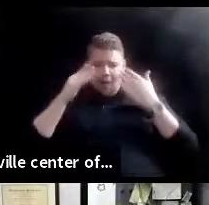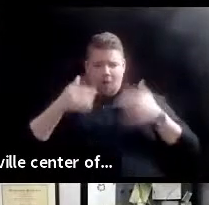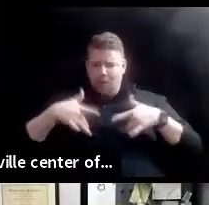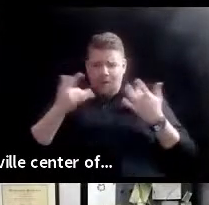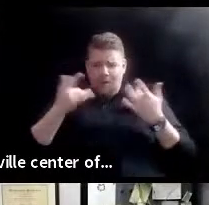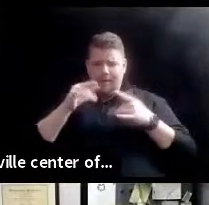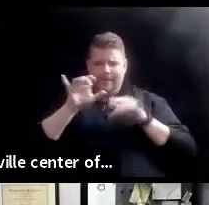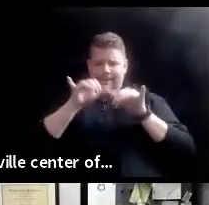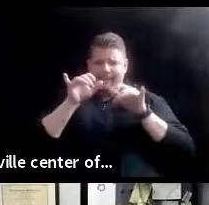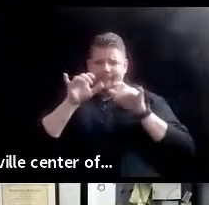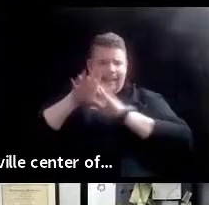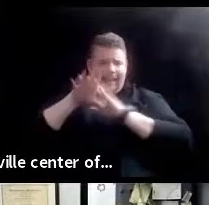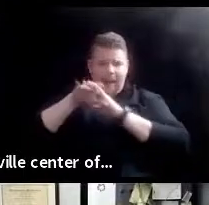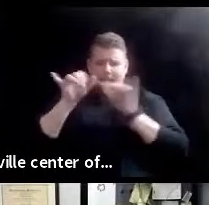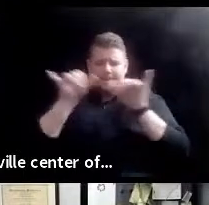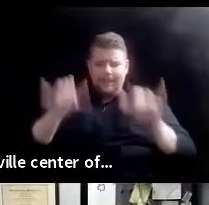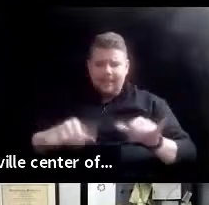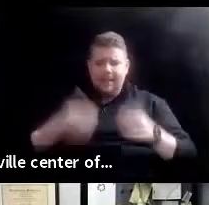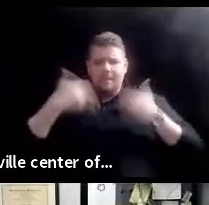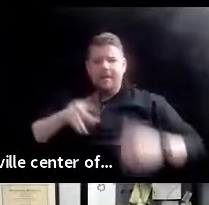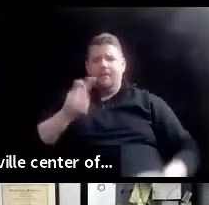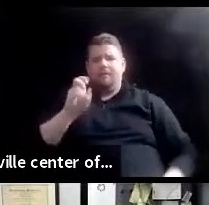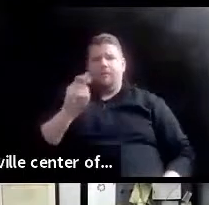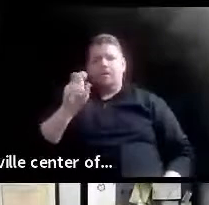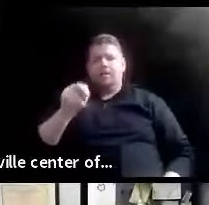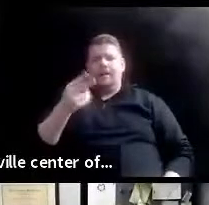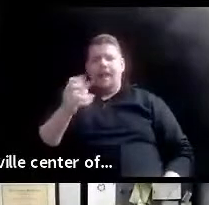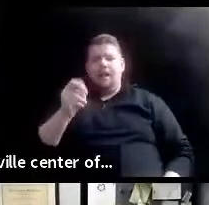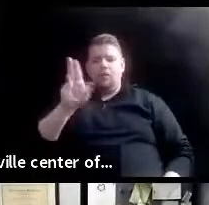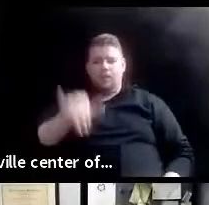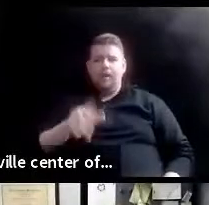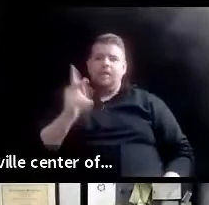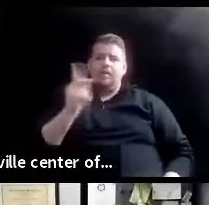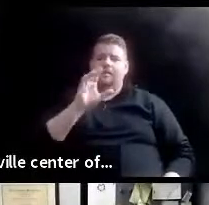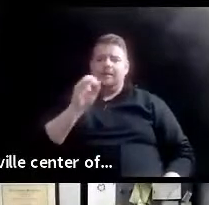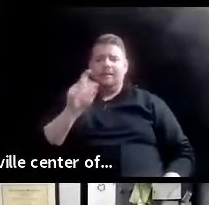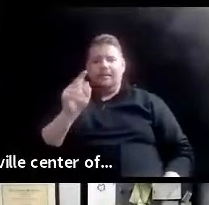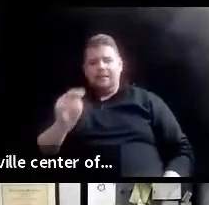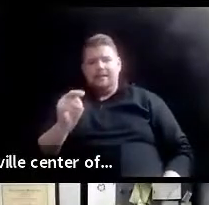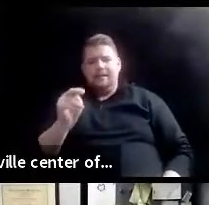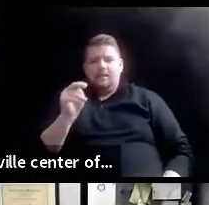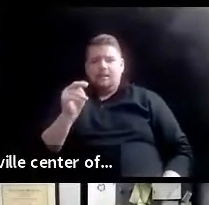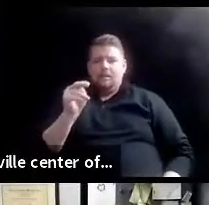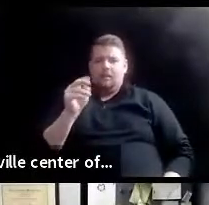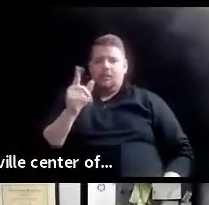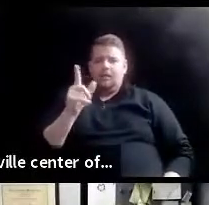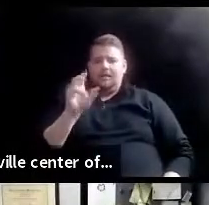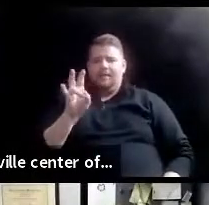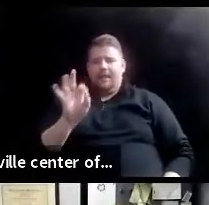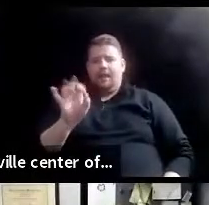with the camera system, but this is Vernon Henry, Knoxville, Tennessee, 37922.